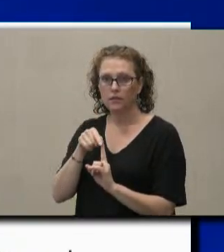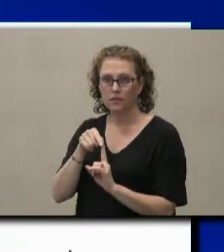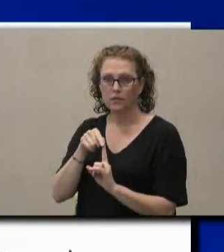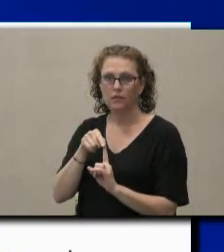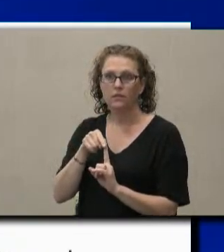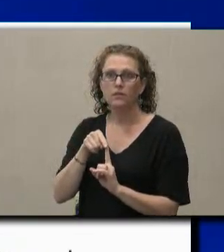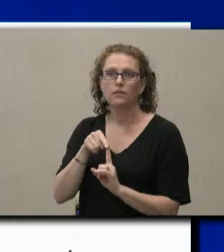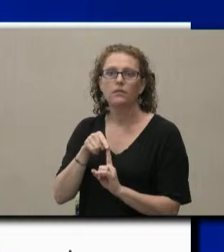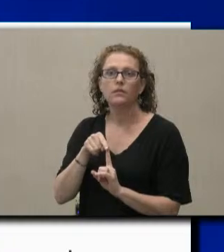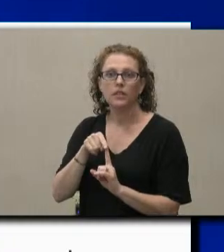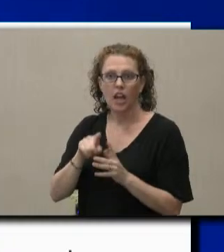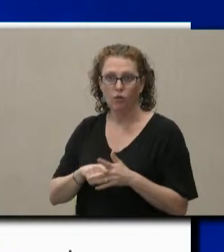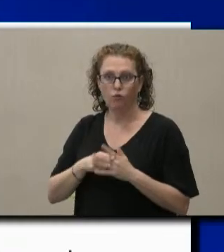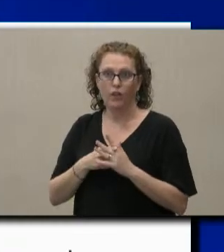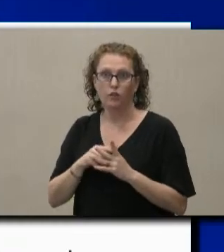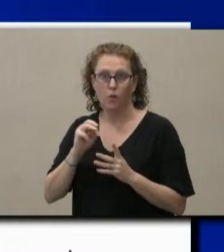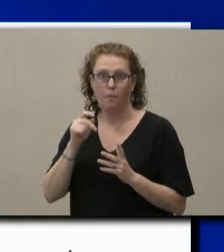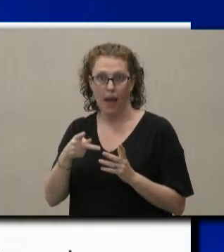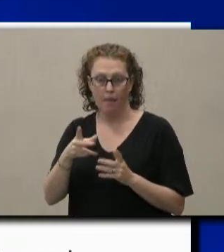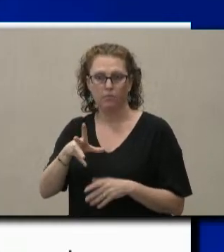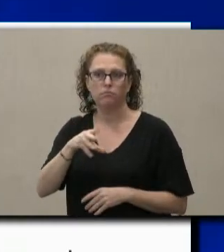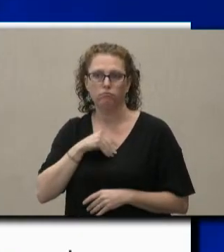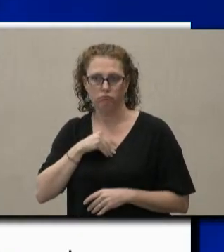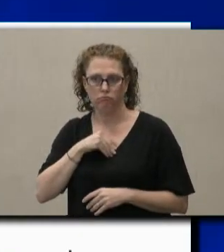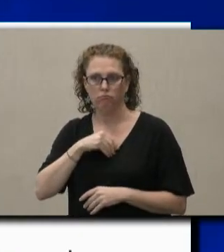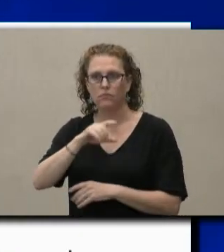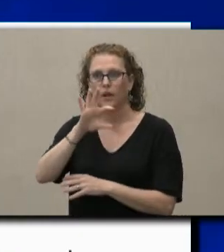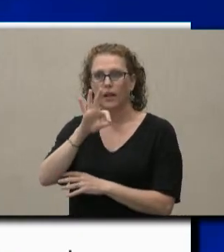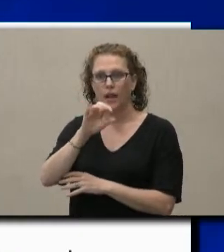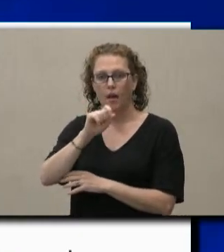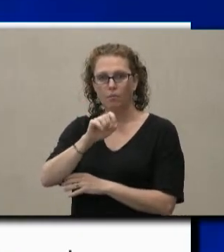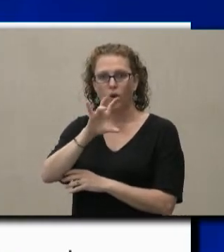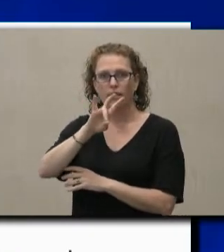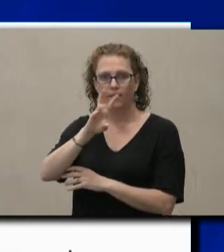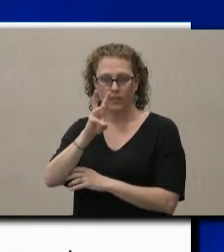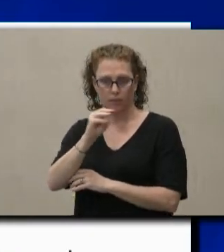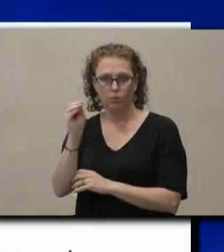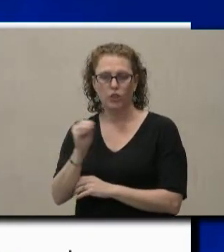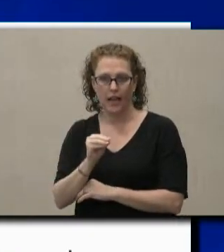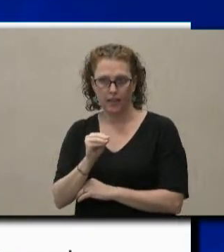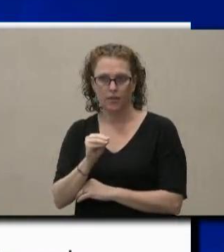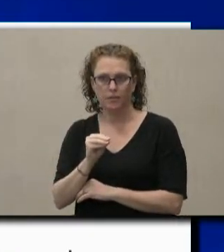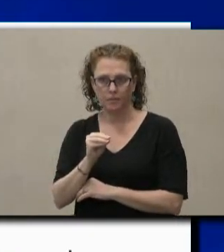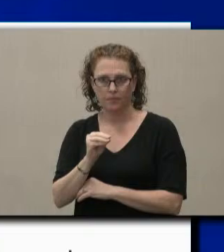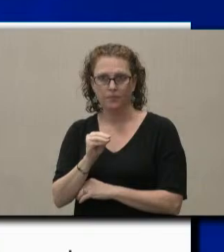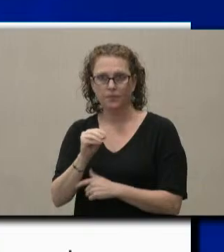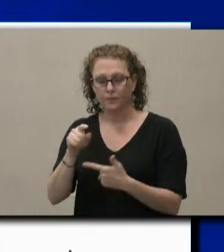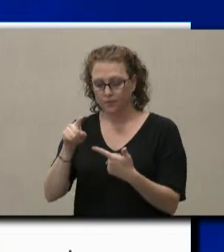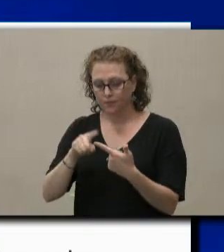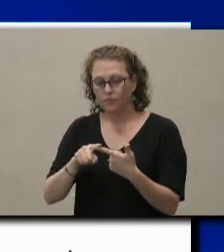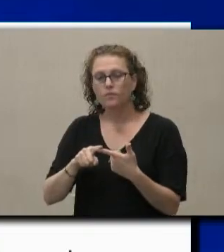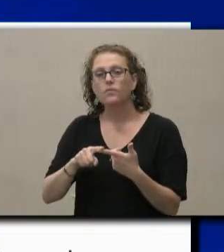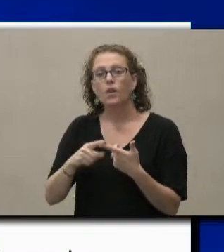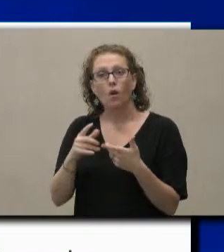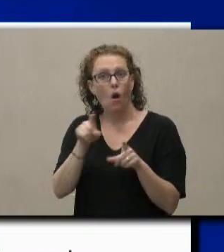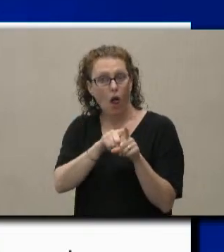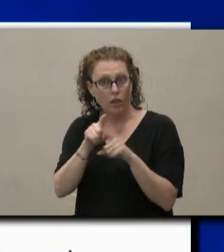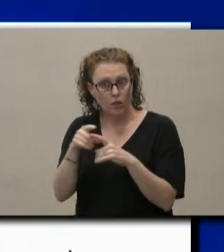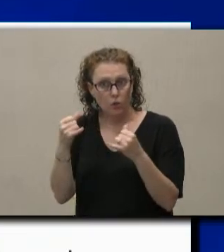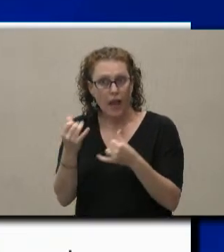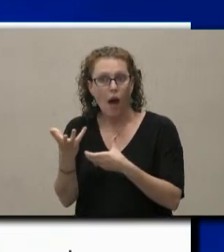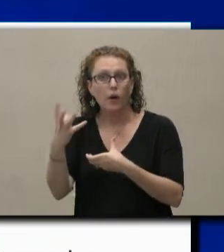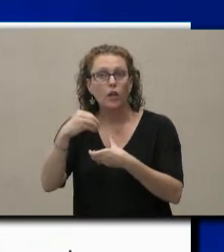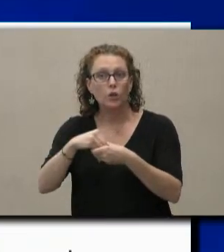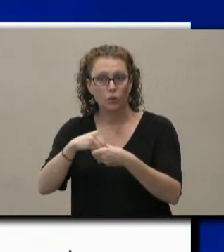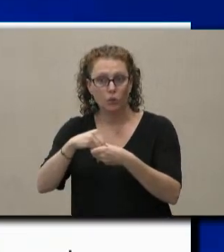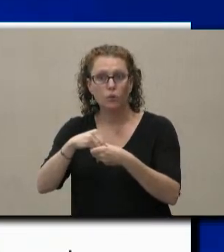at 9.76%. It incorporates council feedback from the third public hearing to make adjustments to map options